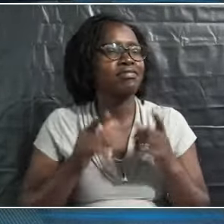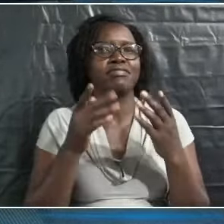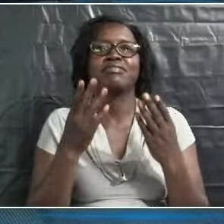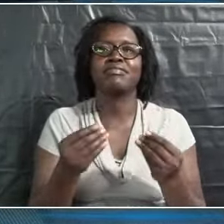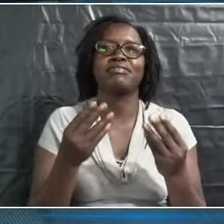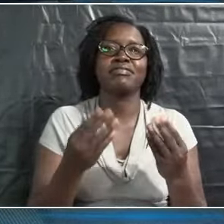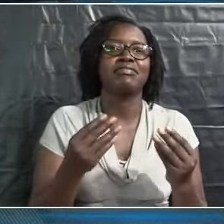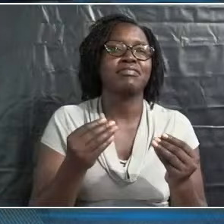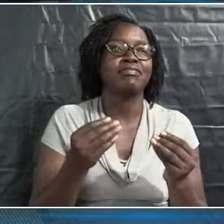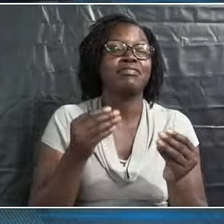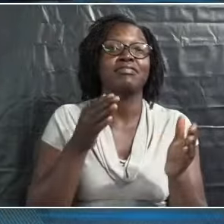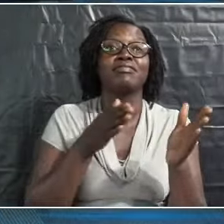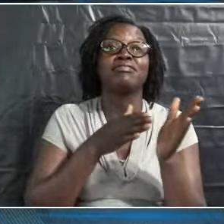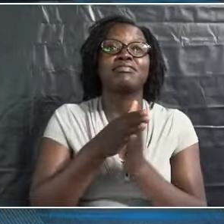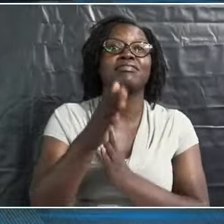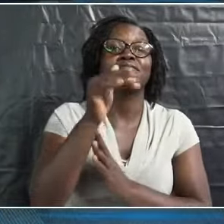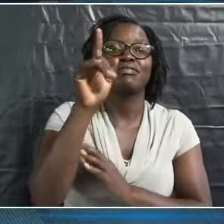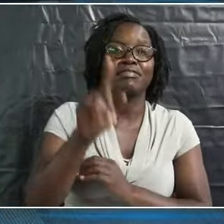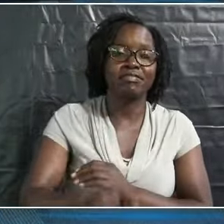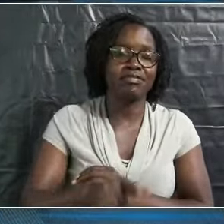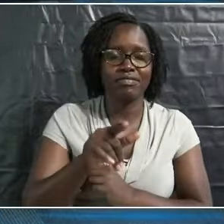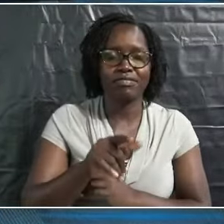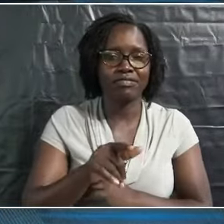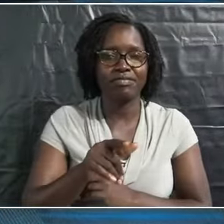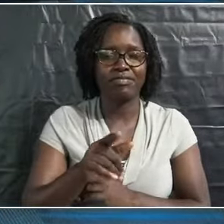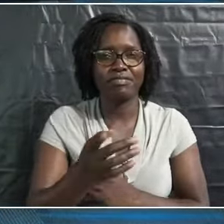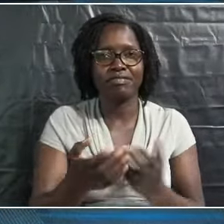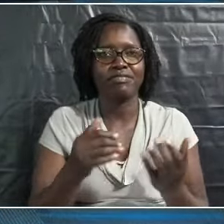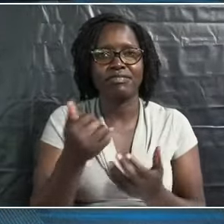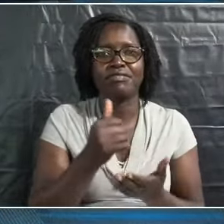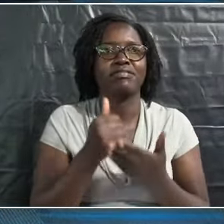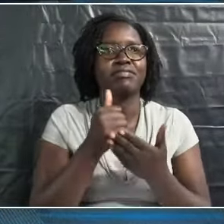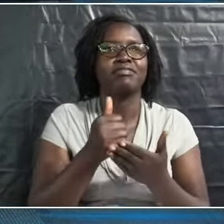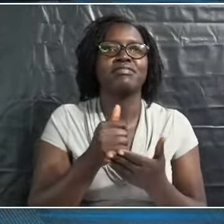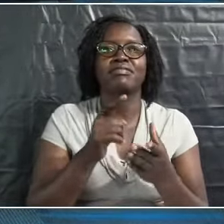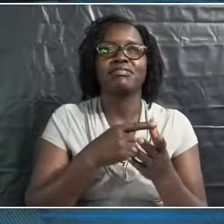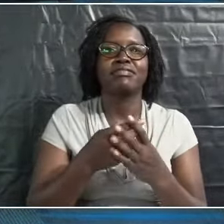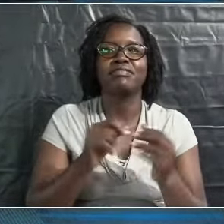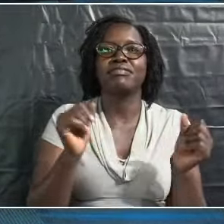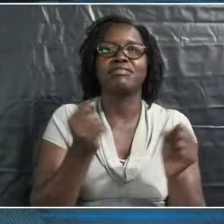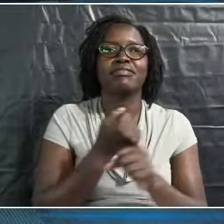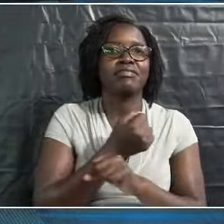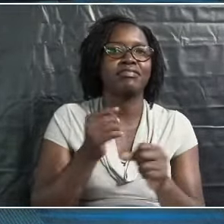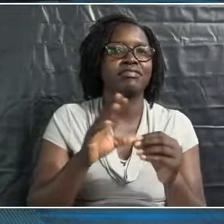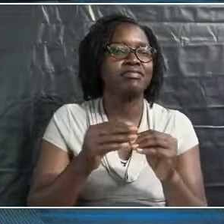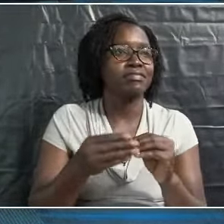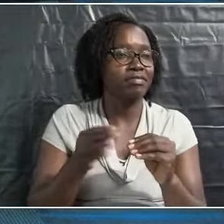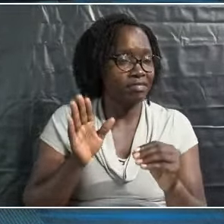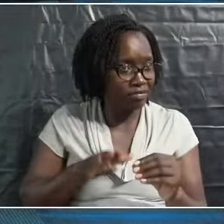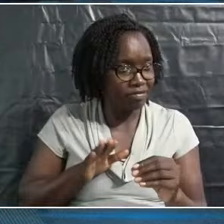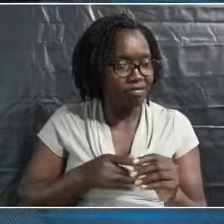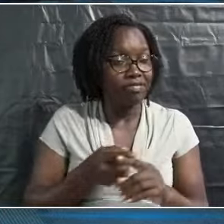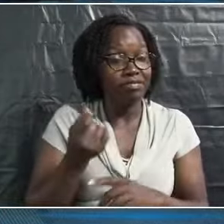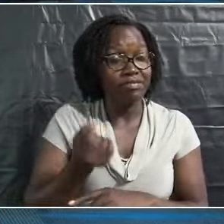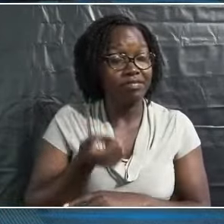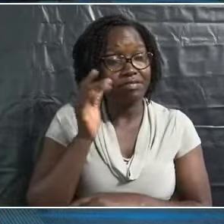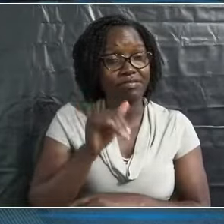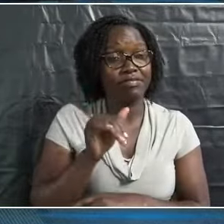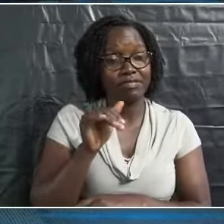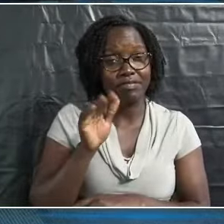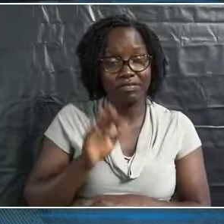and straightforward and we would not need any help, he would not have created women. But he understood that women